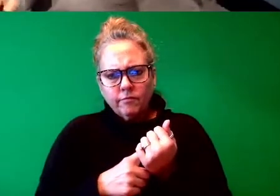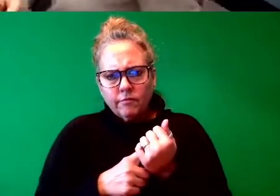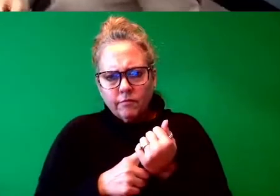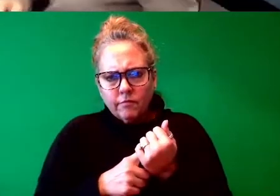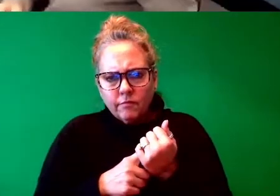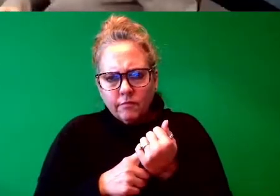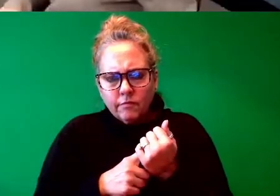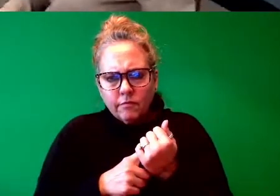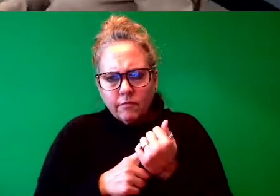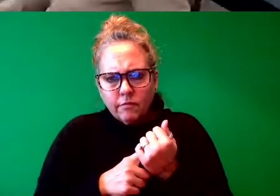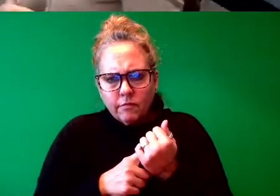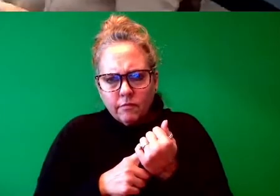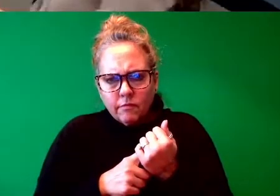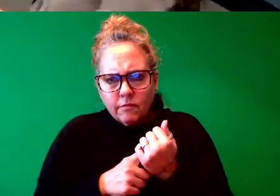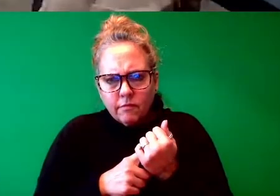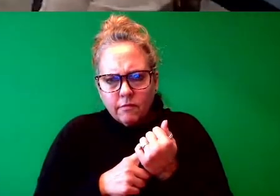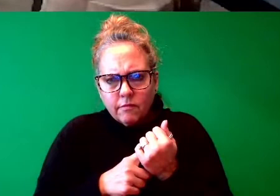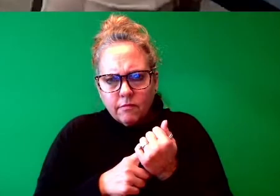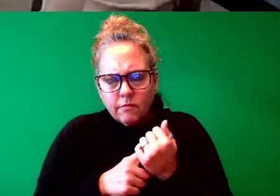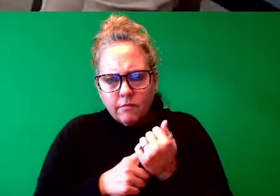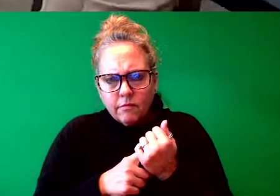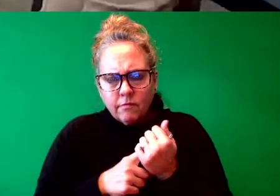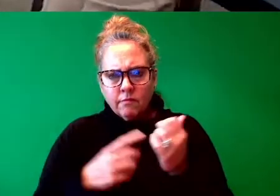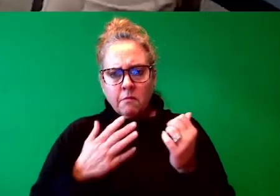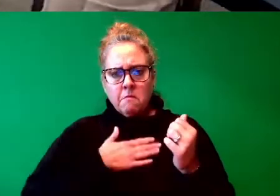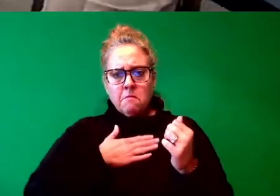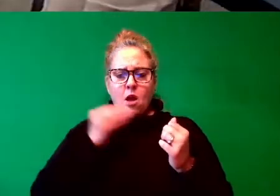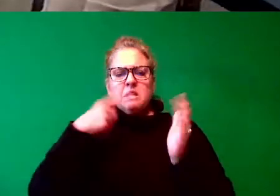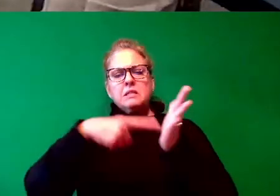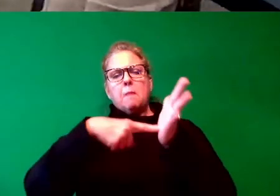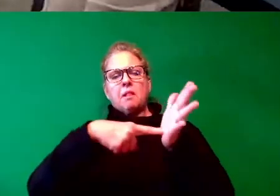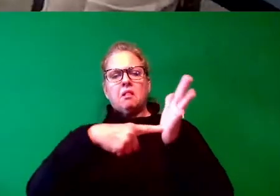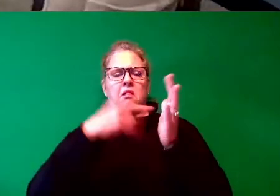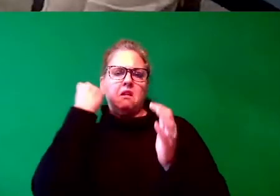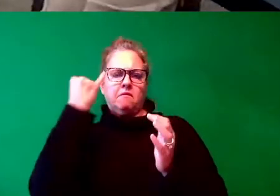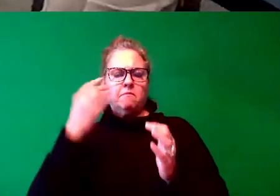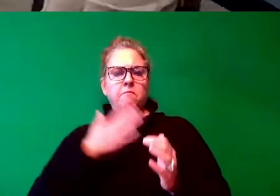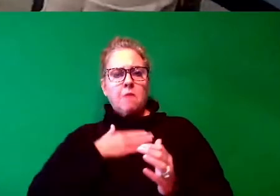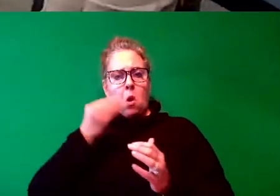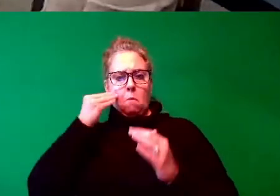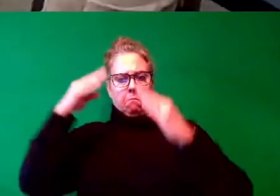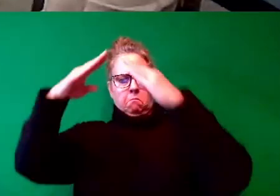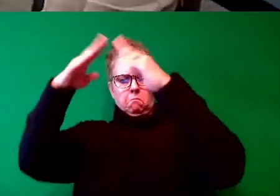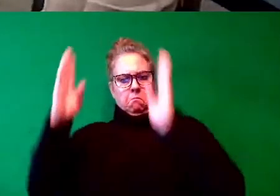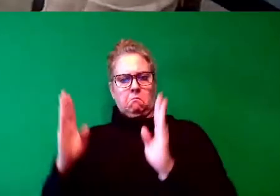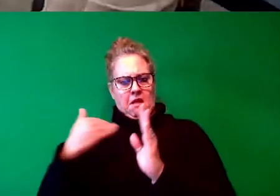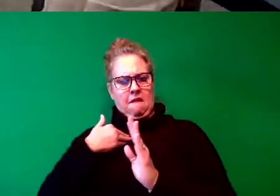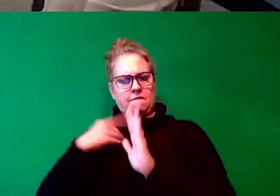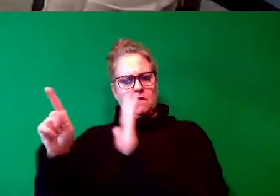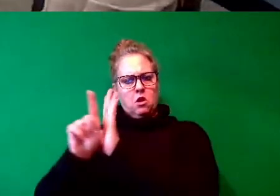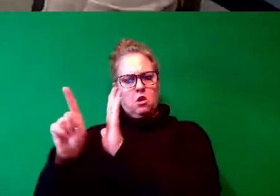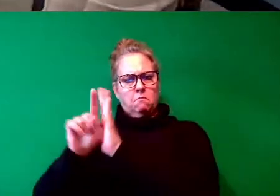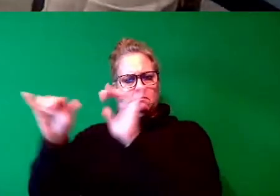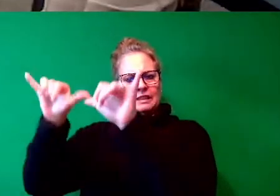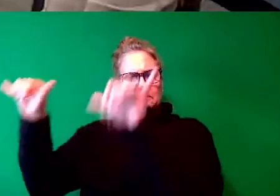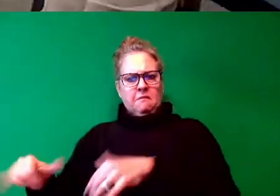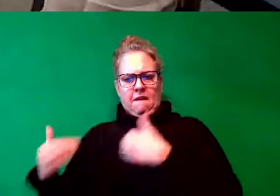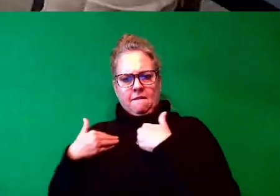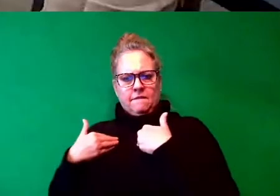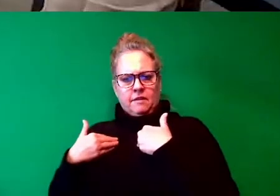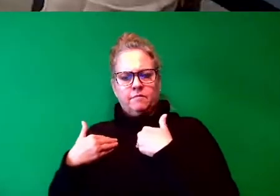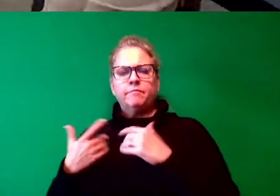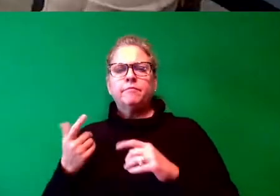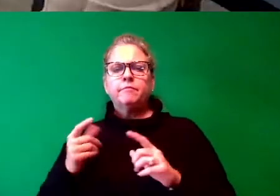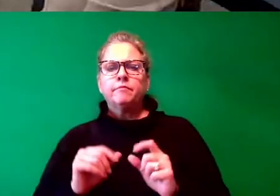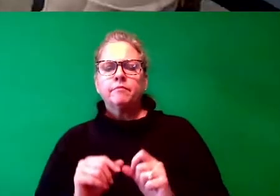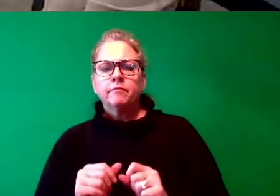alarm system put in my house, and the guy's a friend of mine, actually, and you know, actually I didn't get his alarm system, but he gave